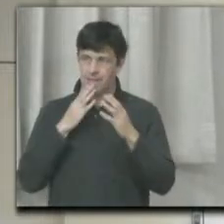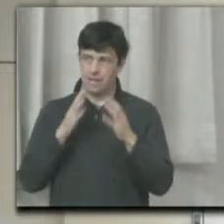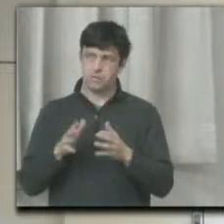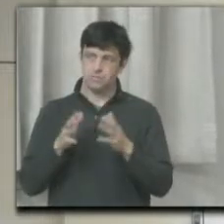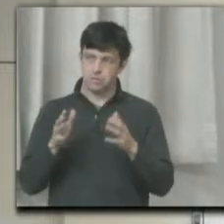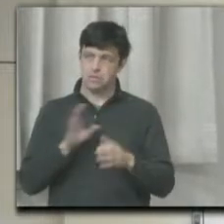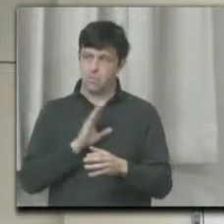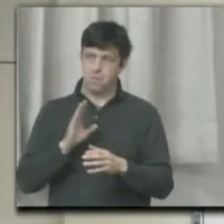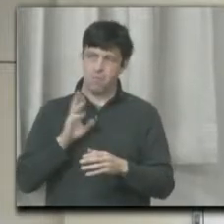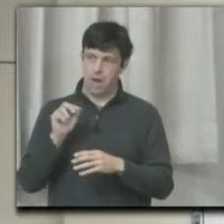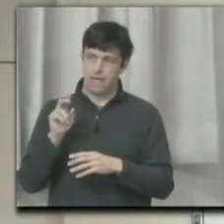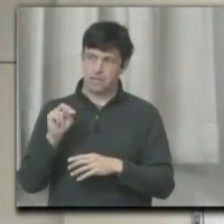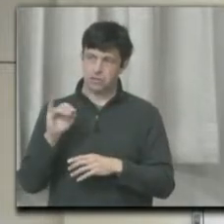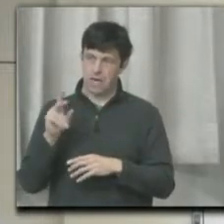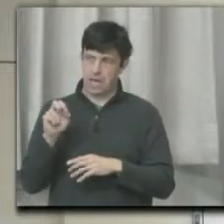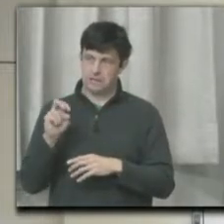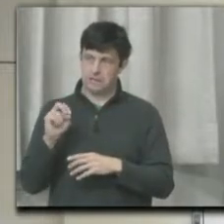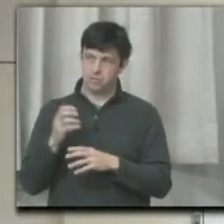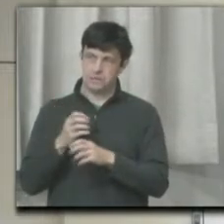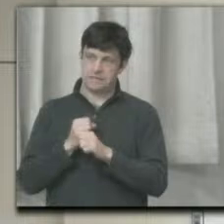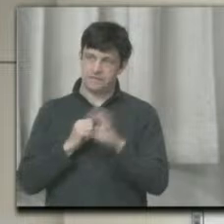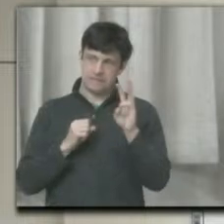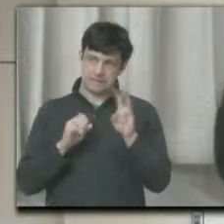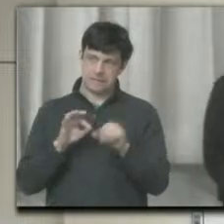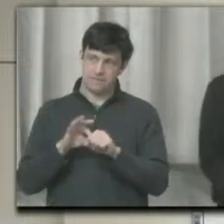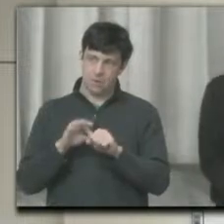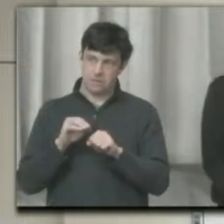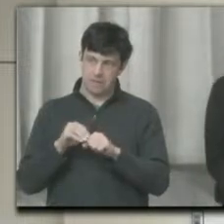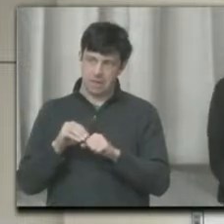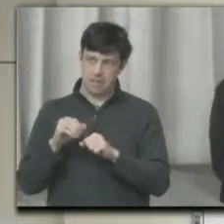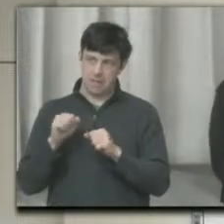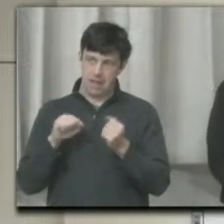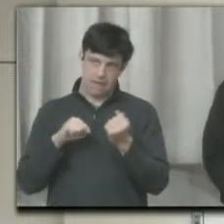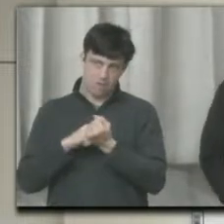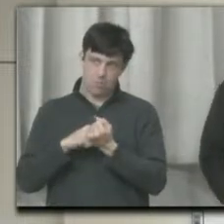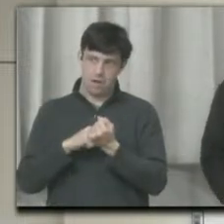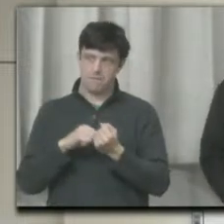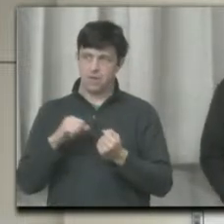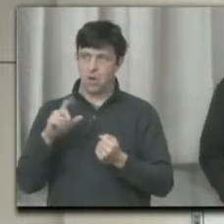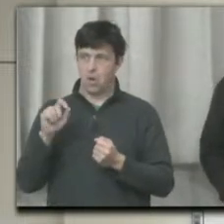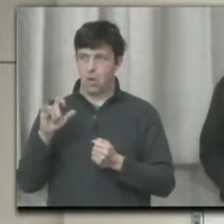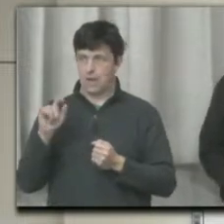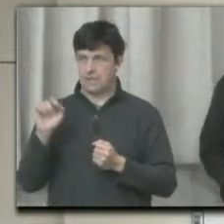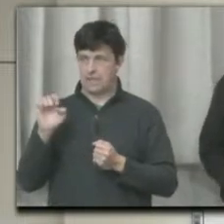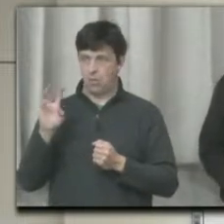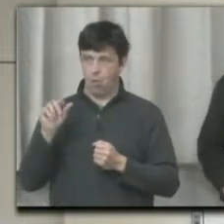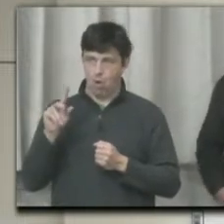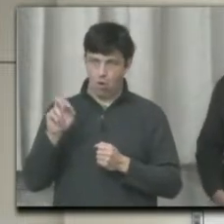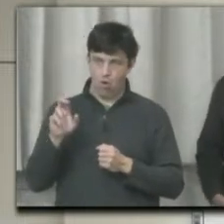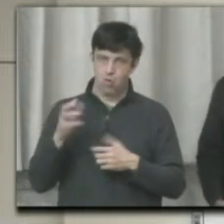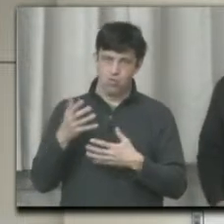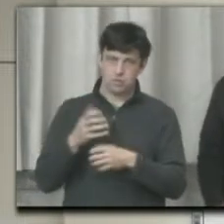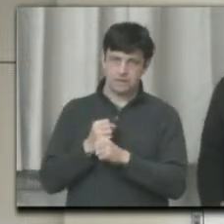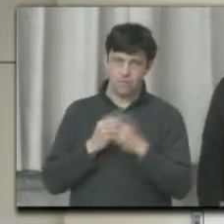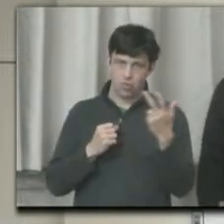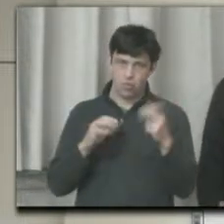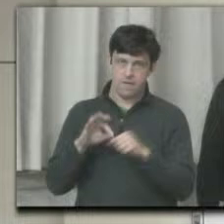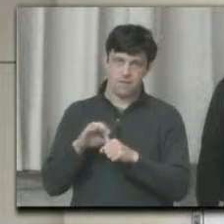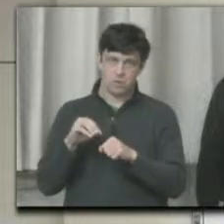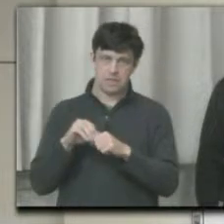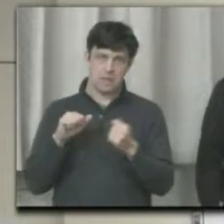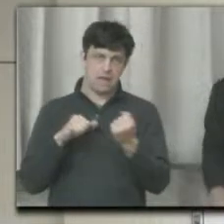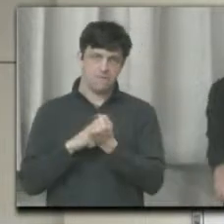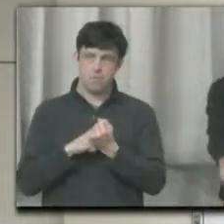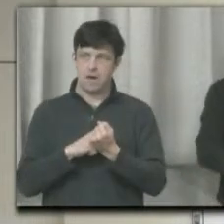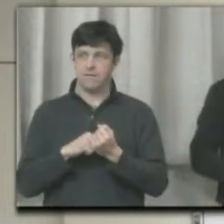much. Board Member Brandon Jackson has received 6 votes in the affirmative. Board Member Lolita E. Walker has received 3 votes in the